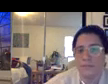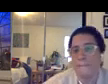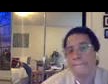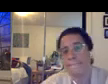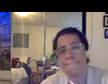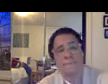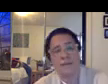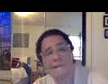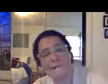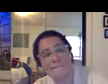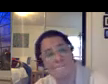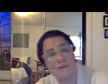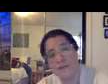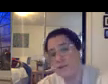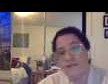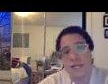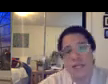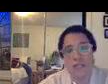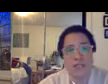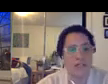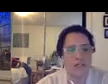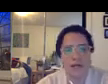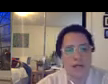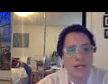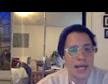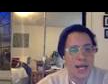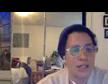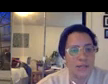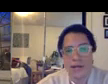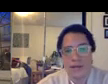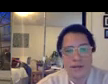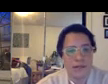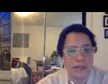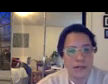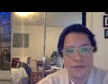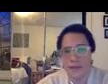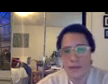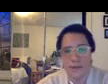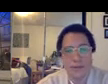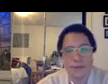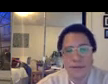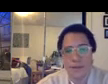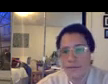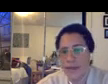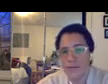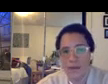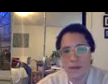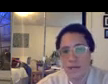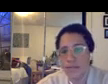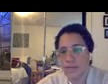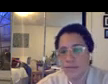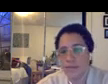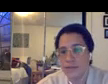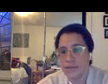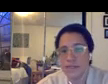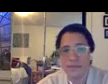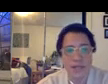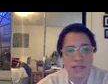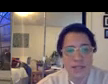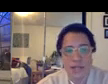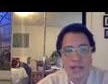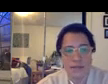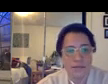Thank you. And we don't have to hang on this too long. I actually would rather hear from other people if they have other ideas